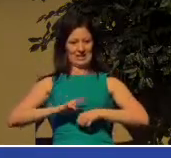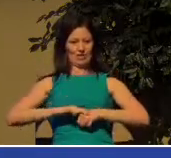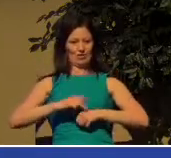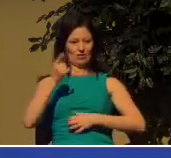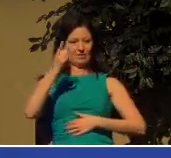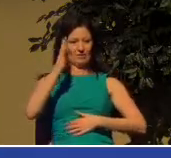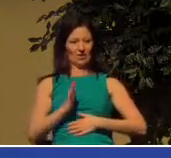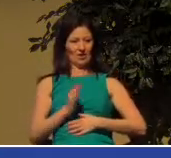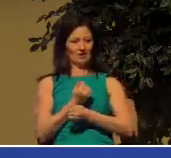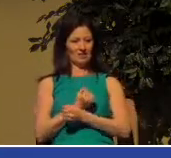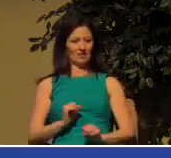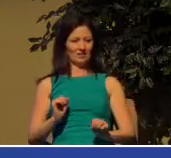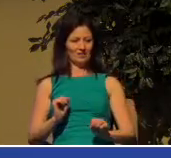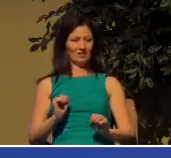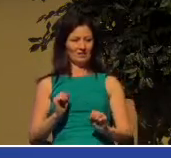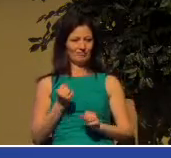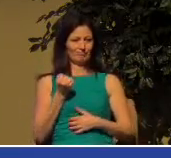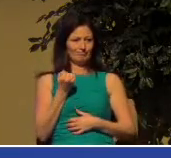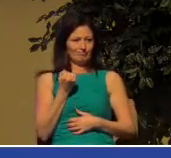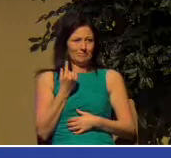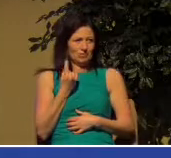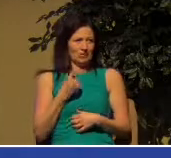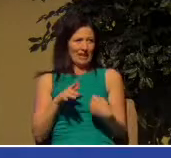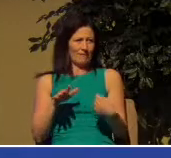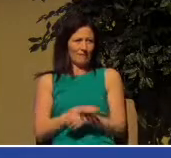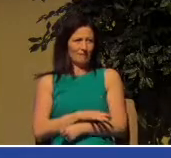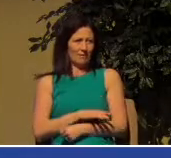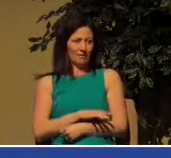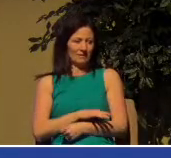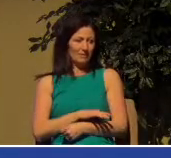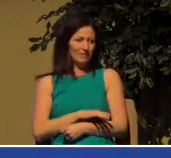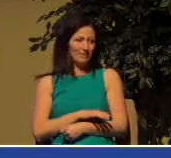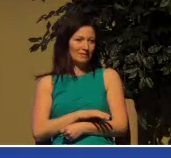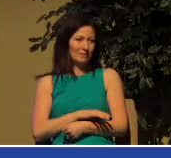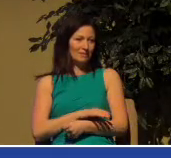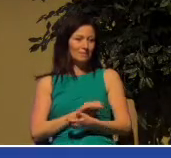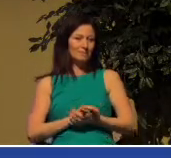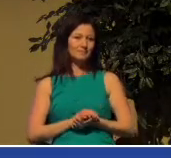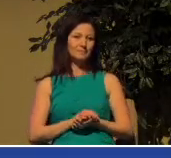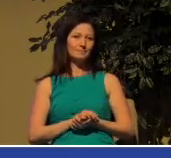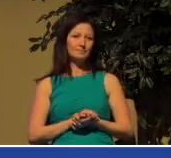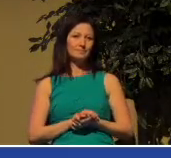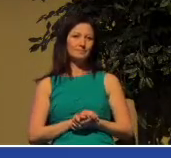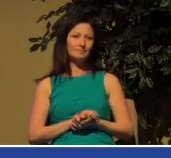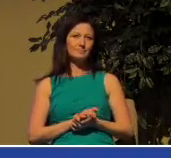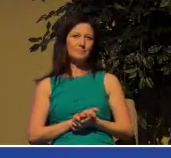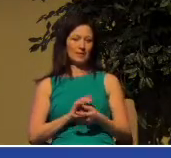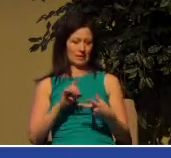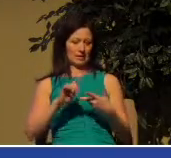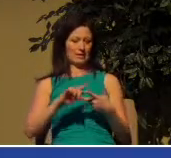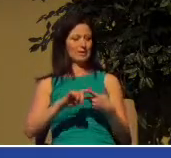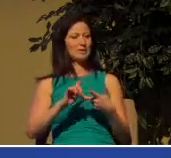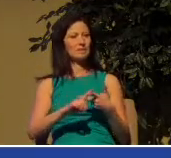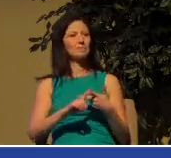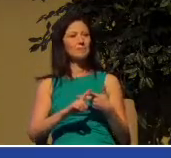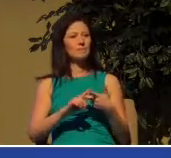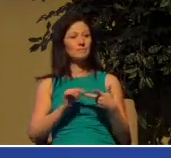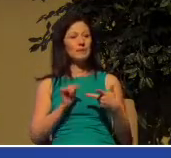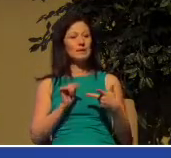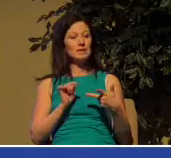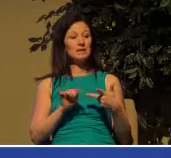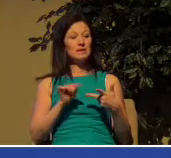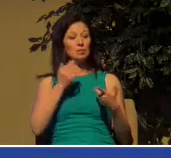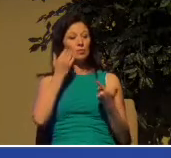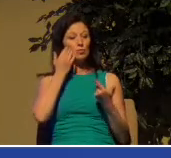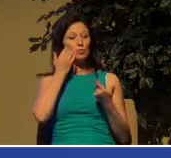they didn't understand the nature of God's promised salvation, they also didn't understand how that salvation was going